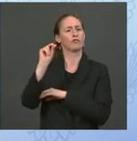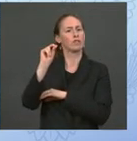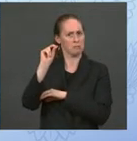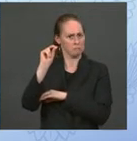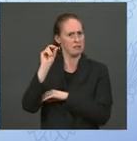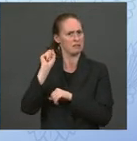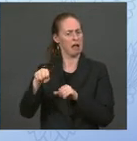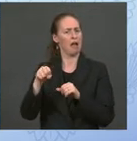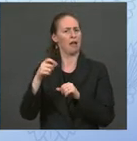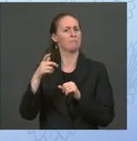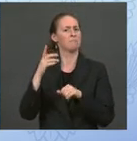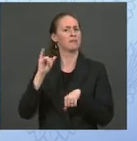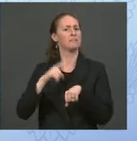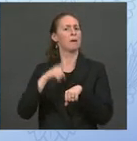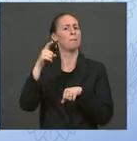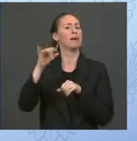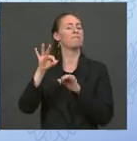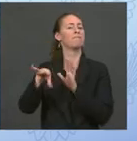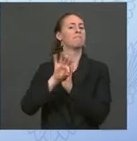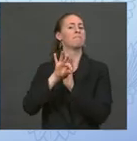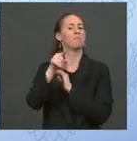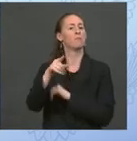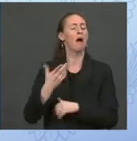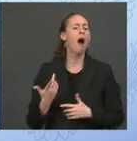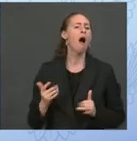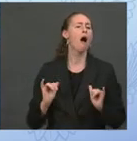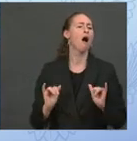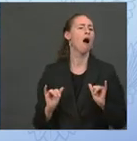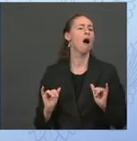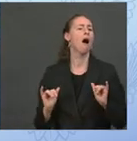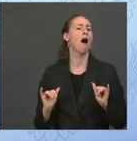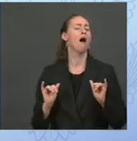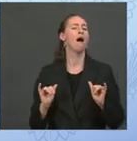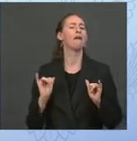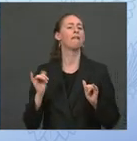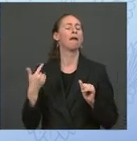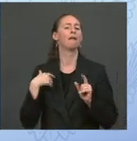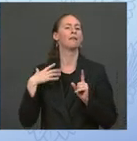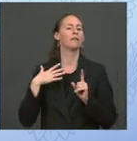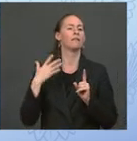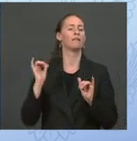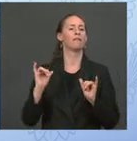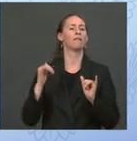And anyway, that was my exposure, no pun intended.